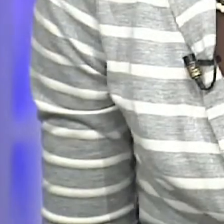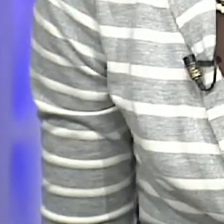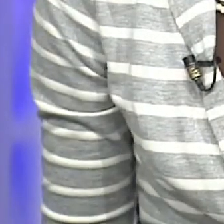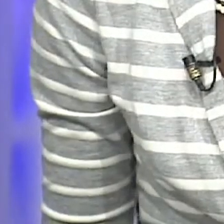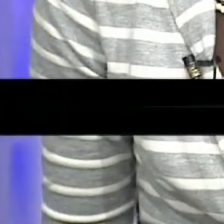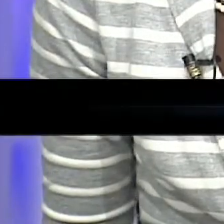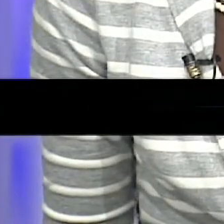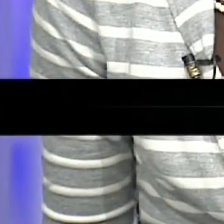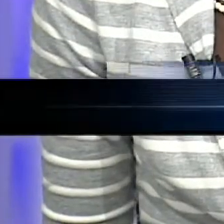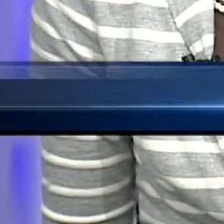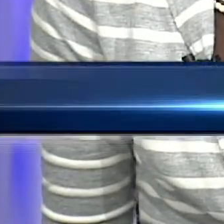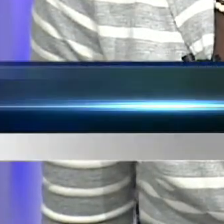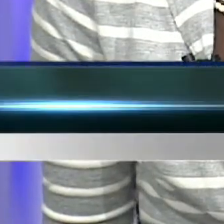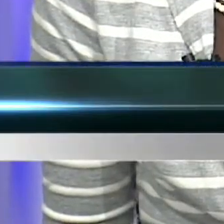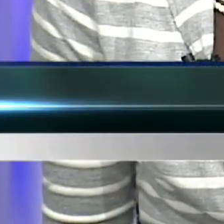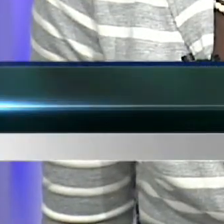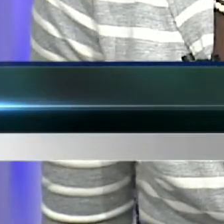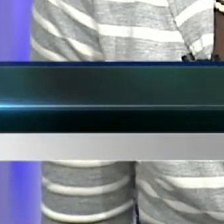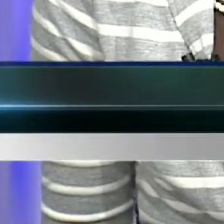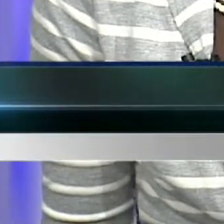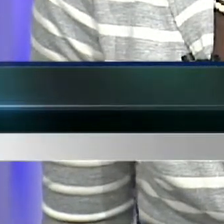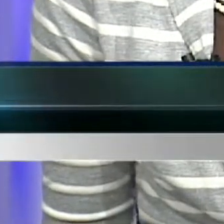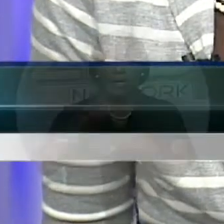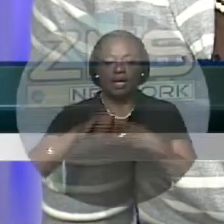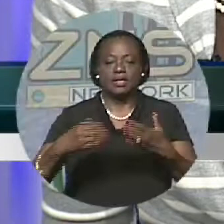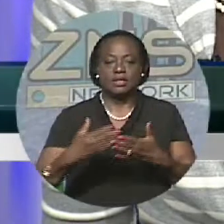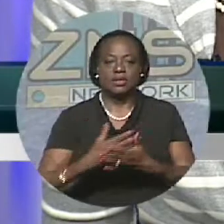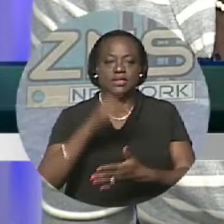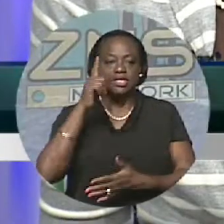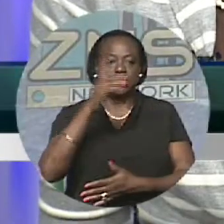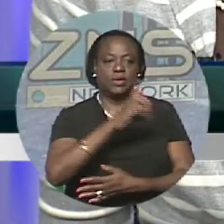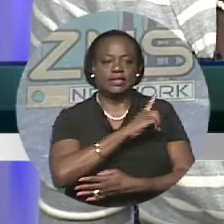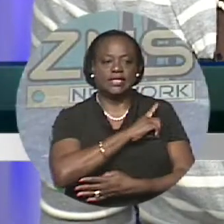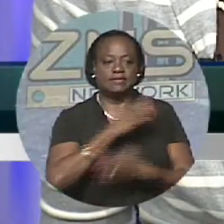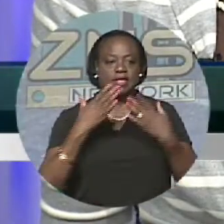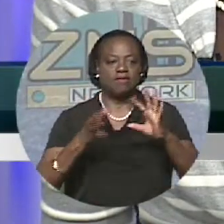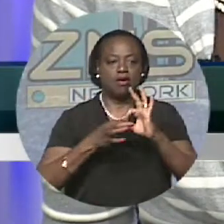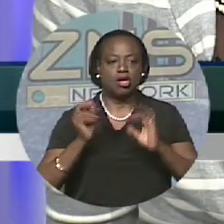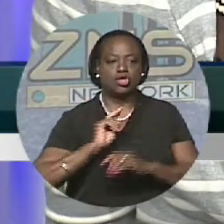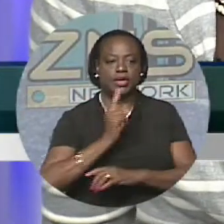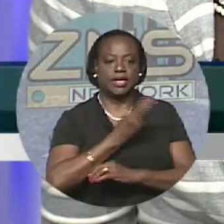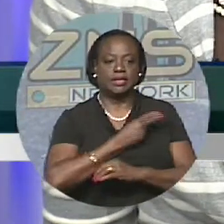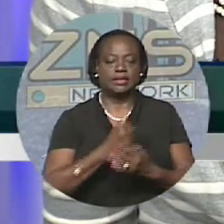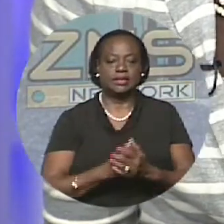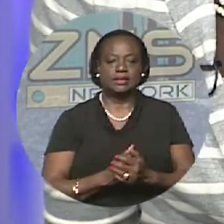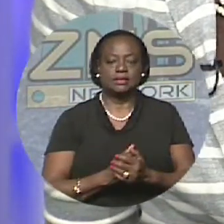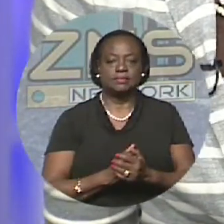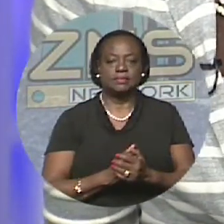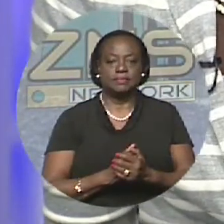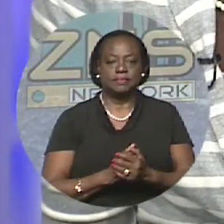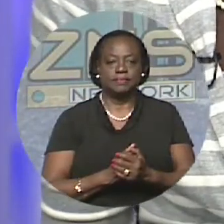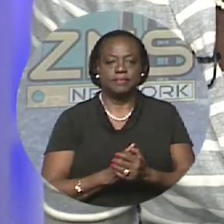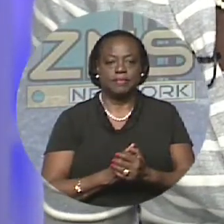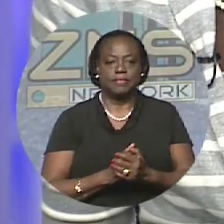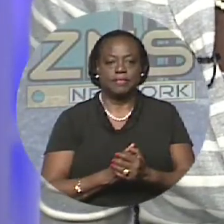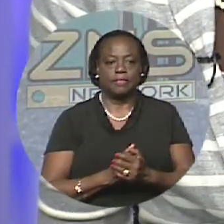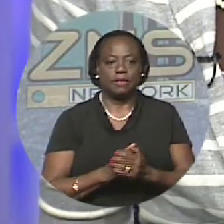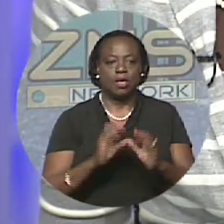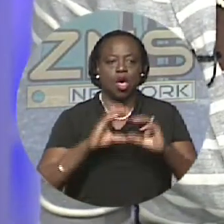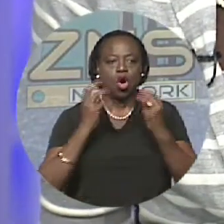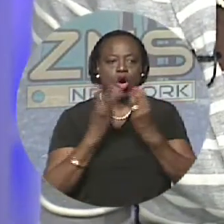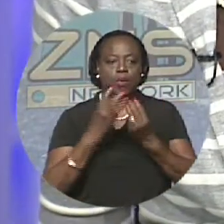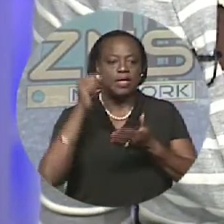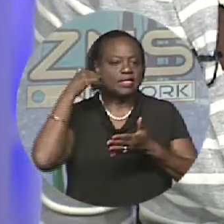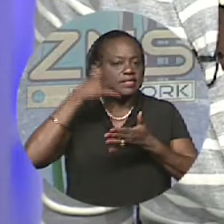Good evening, everyone, and welcome to The Bahamas Tonight, the weekend edition. I'm LaDawn Davis. Thanks so much for joining us. Topping the news tonight, Commonwealth